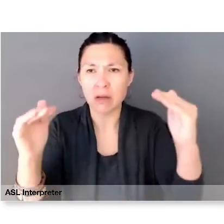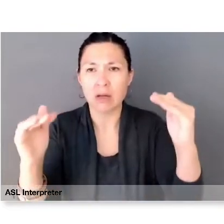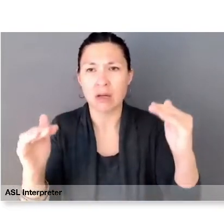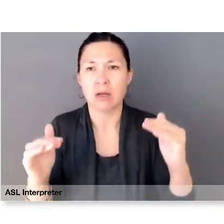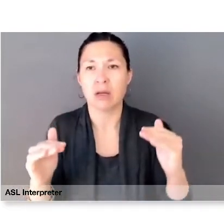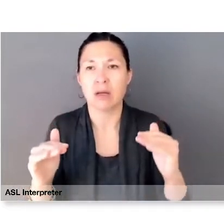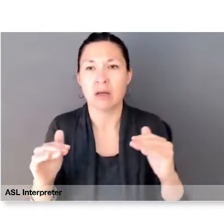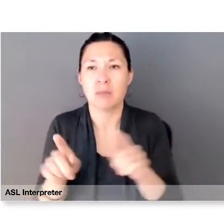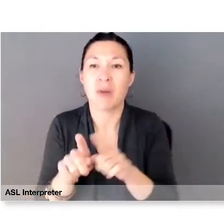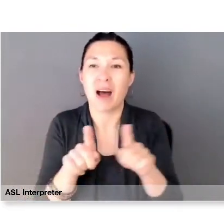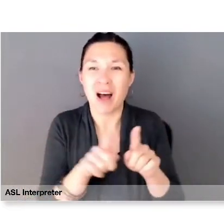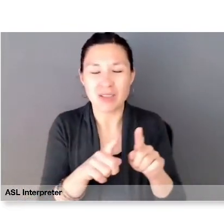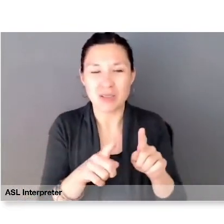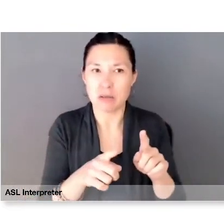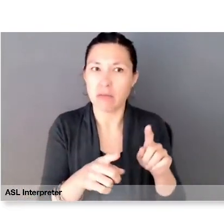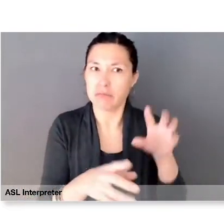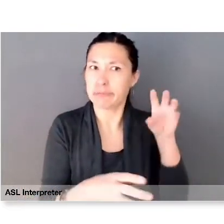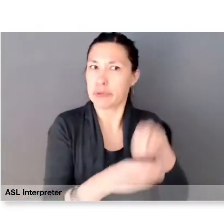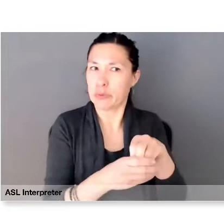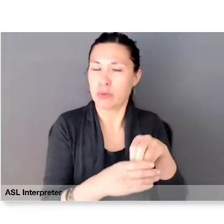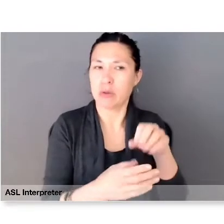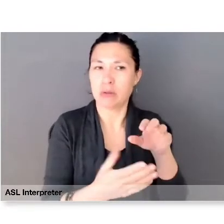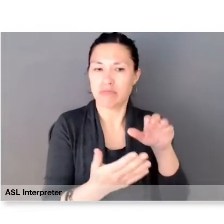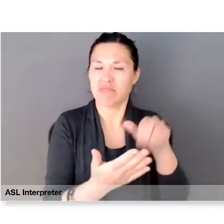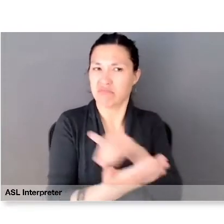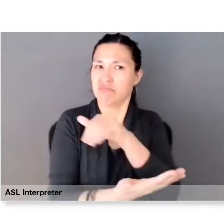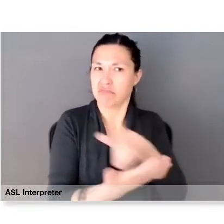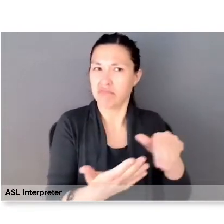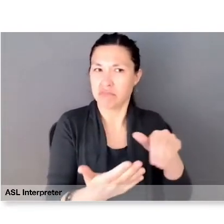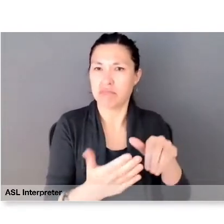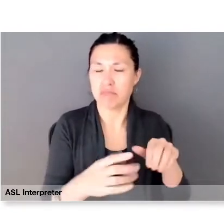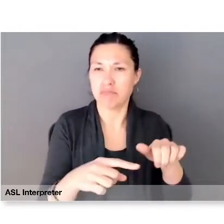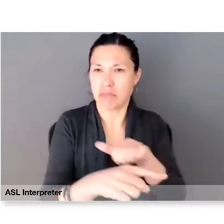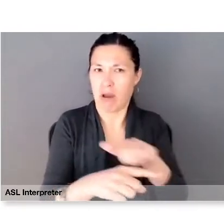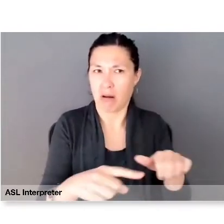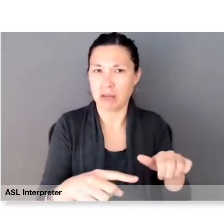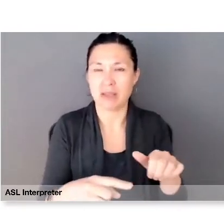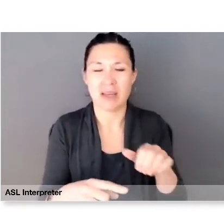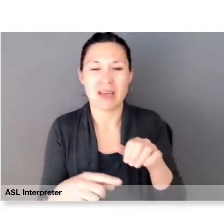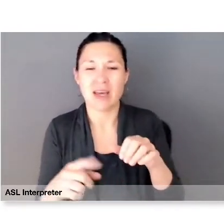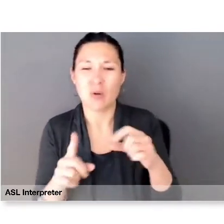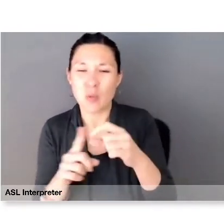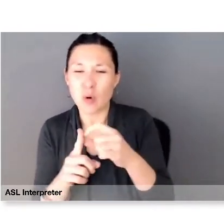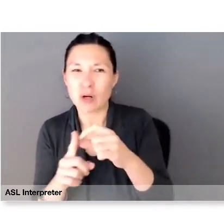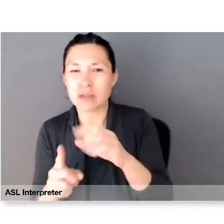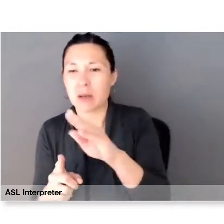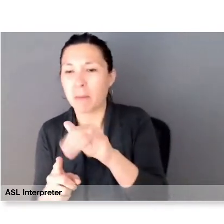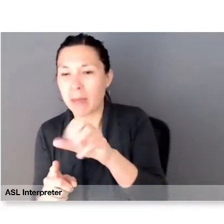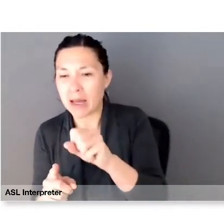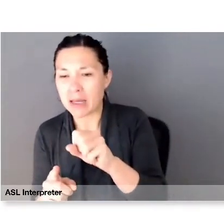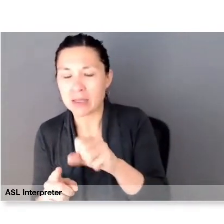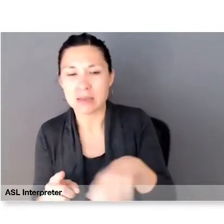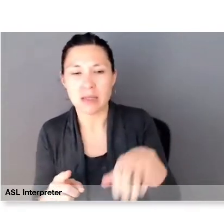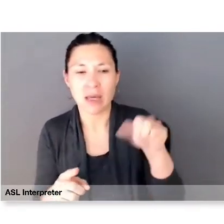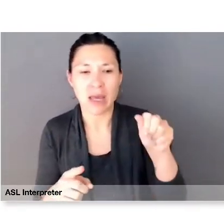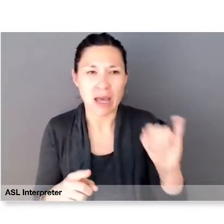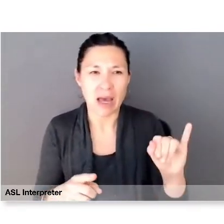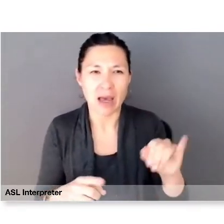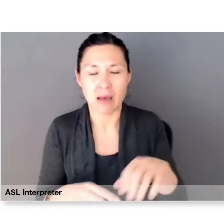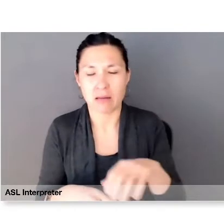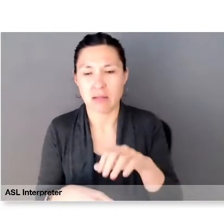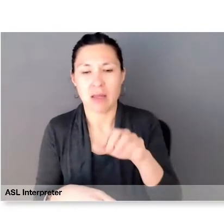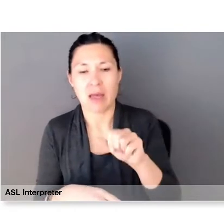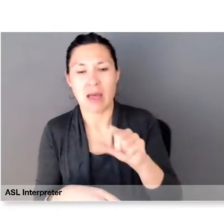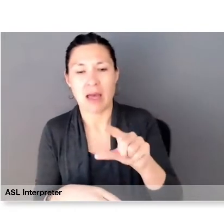of discriminatory practices these days. Terms like bias in AI and algorithmic bias have nearly entered